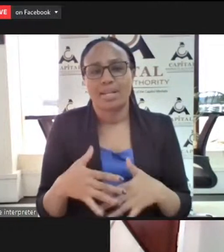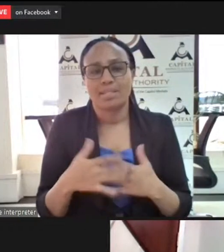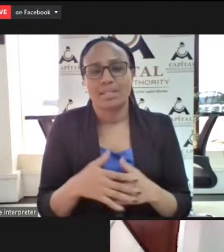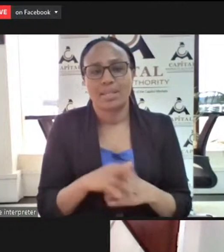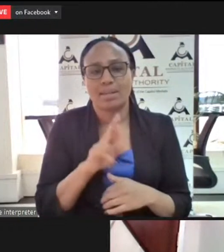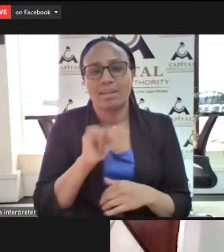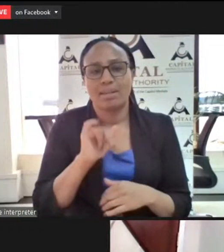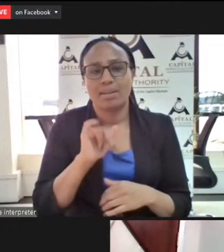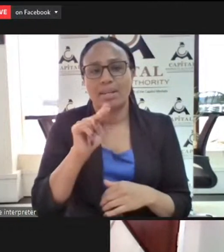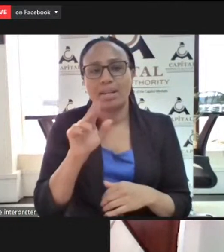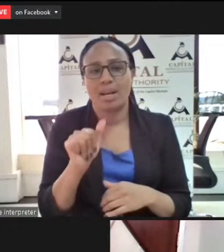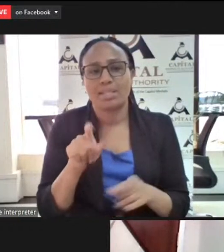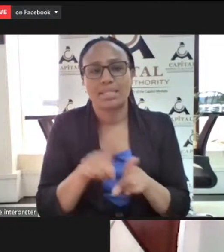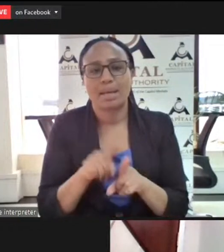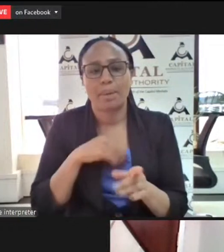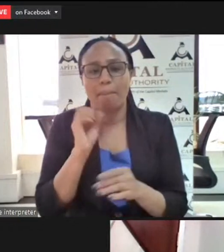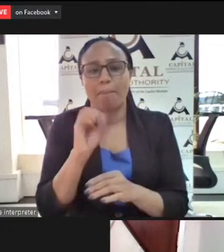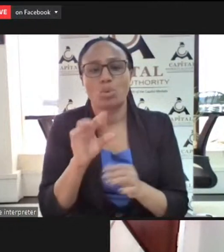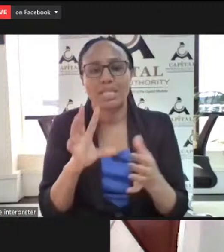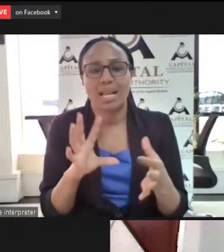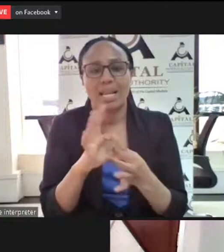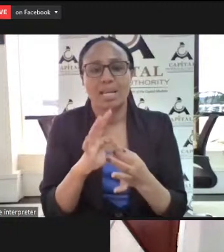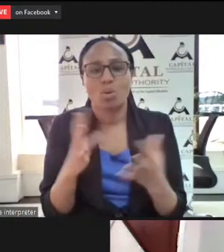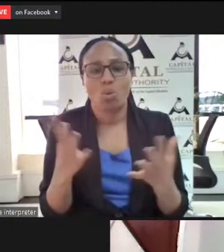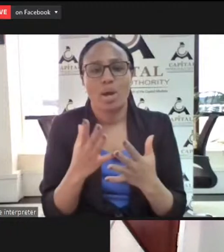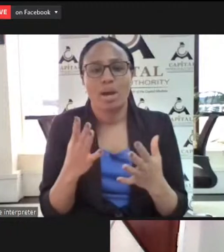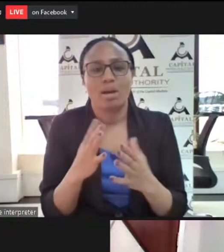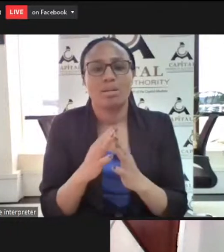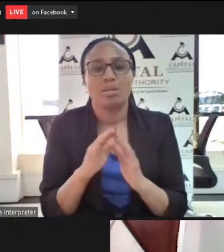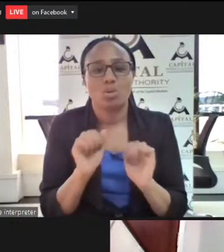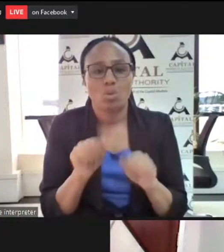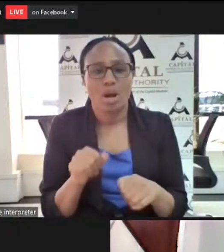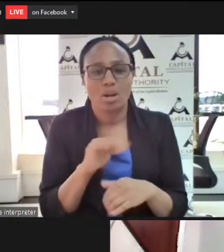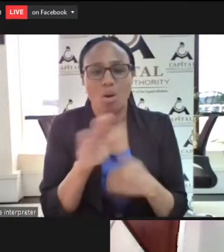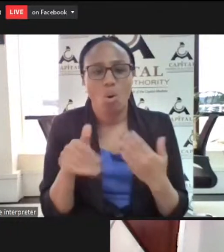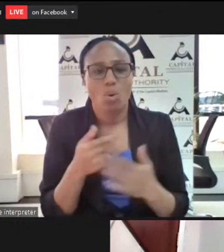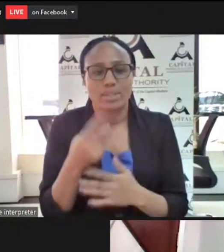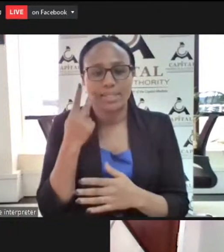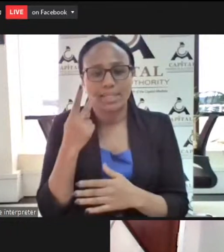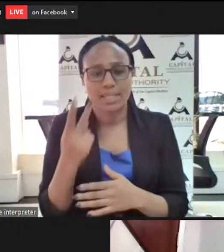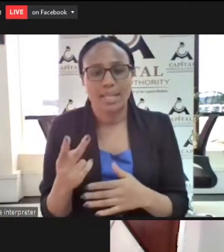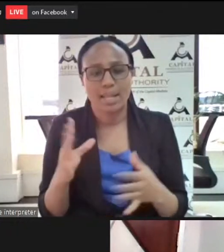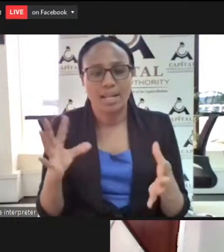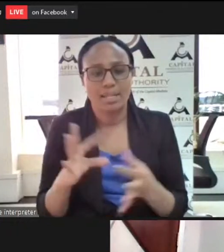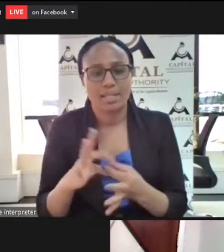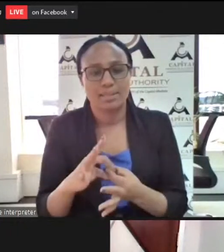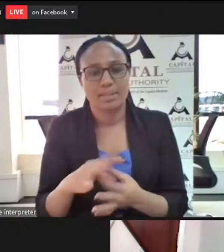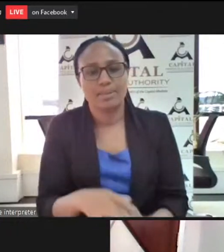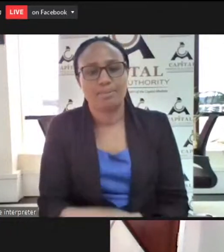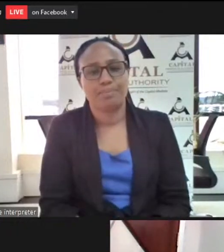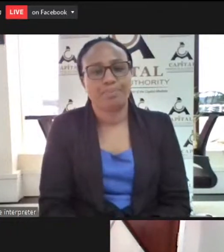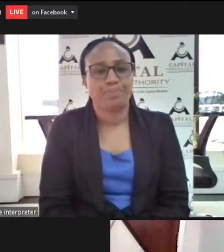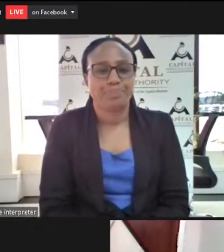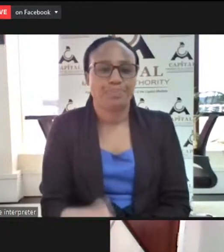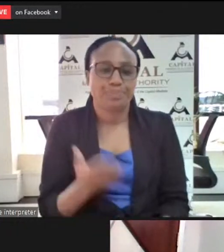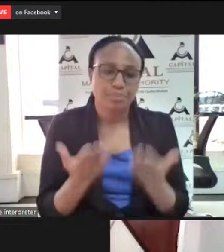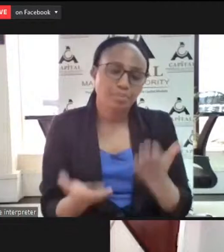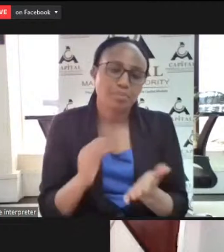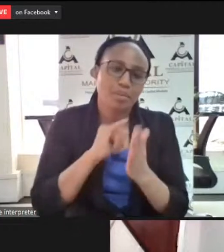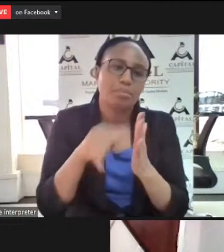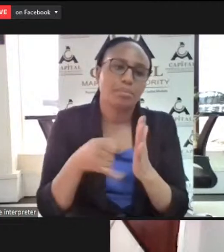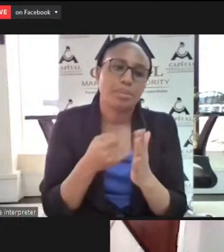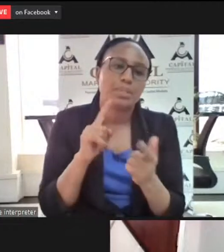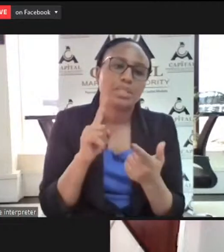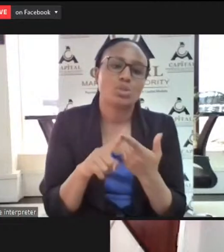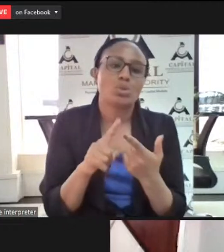Fantastic, Karina. I've also posted the link to all attendees, and I hope you can now see the link. All right, maybe just